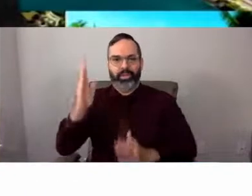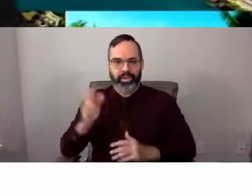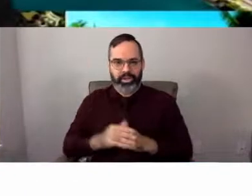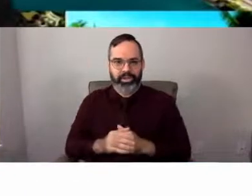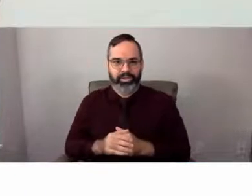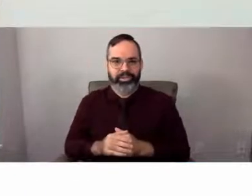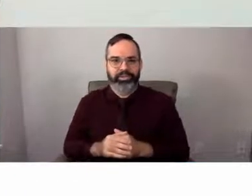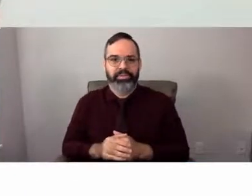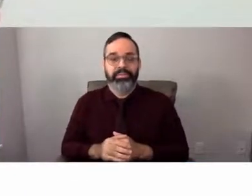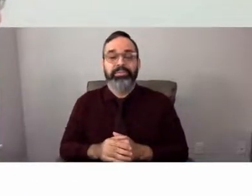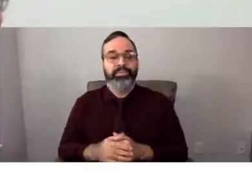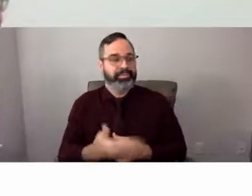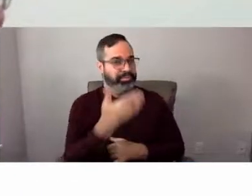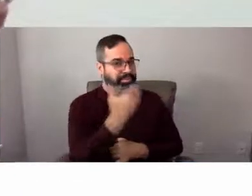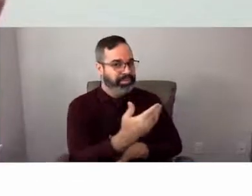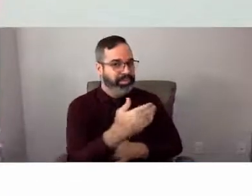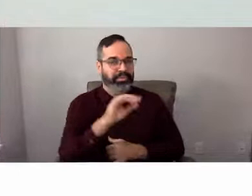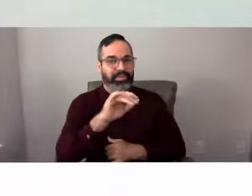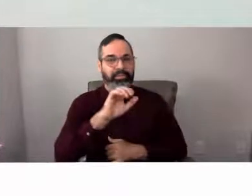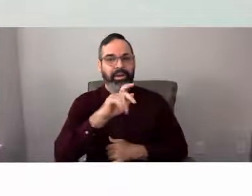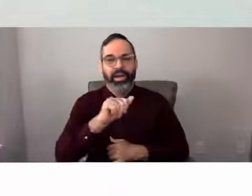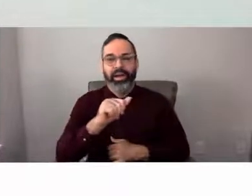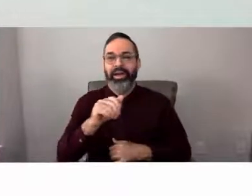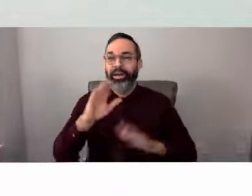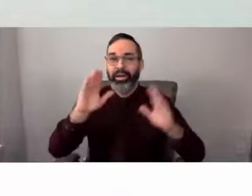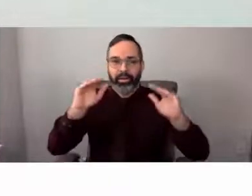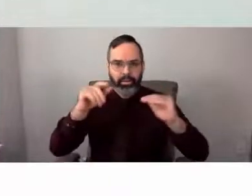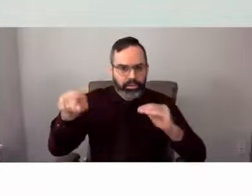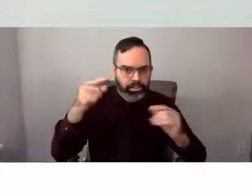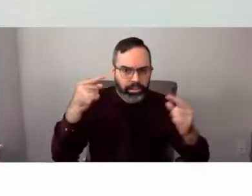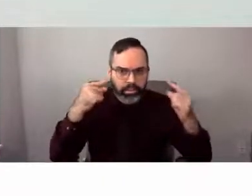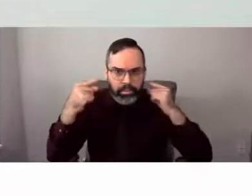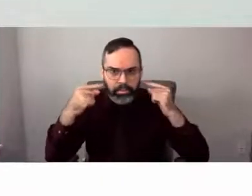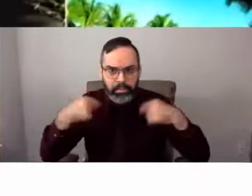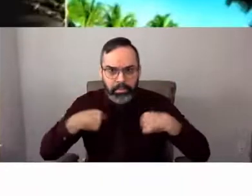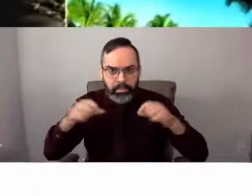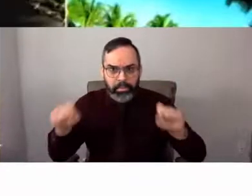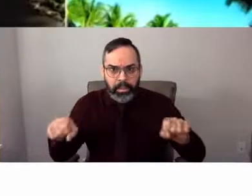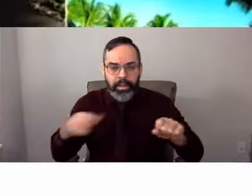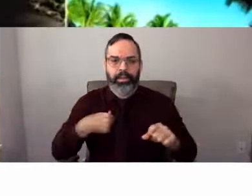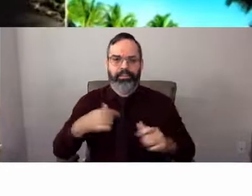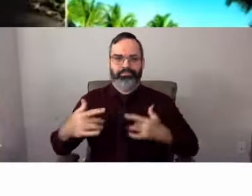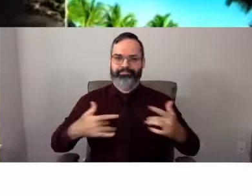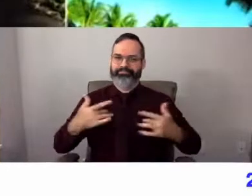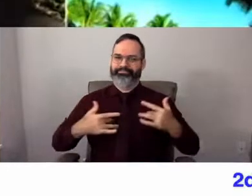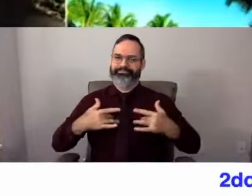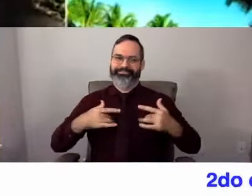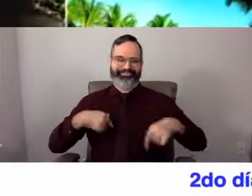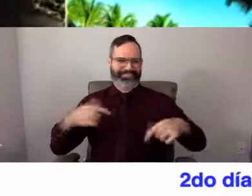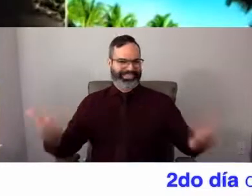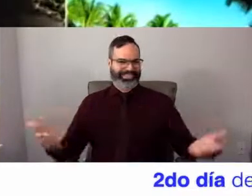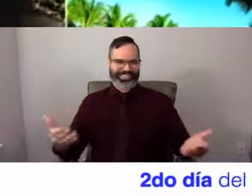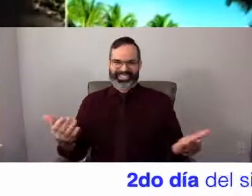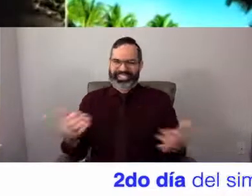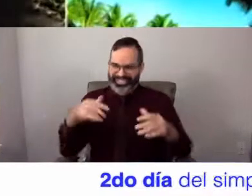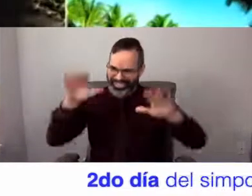you, Filipa. I hope everybody can hear me. I'm also very excited to be here. This has been a